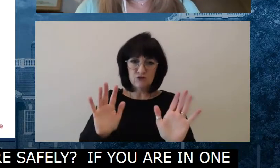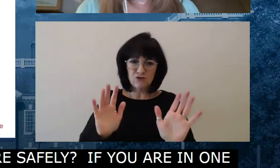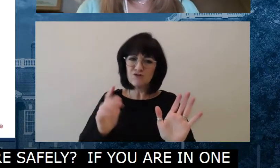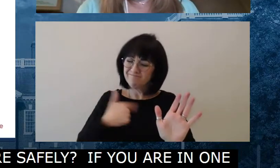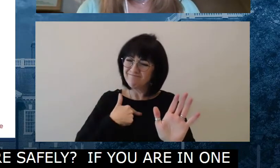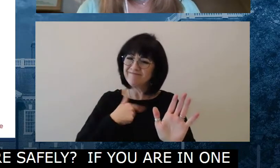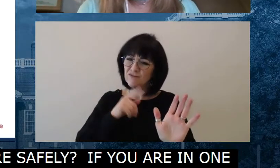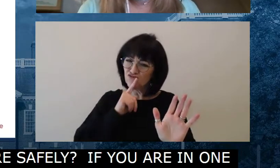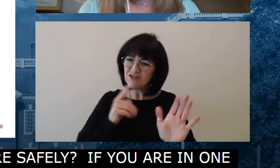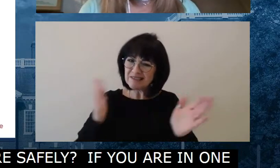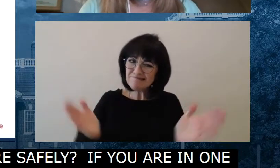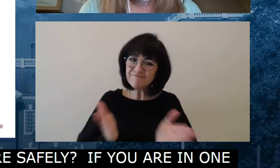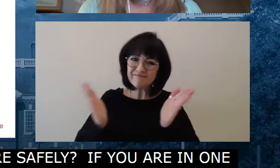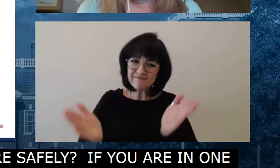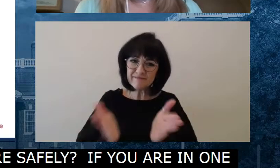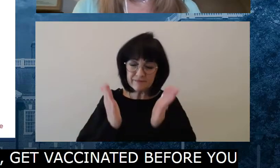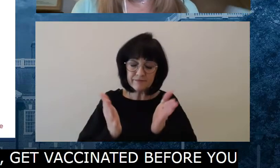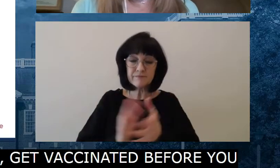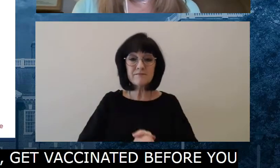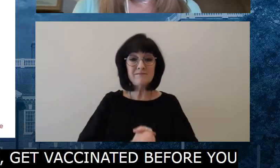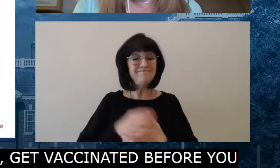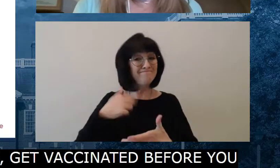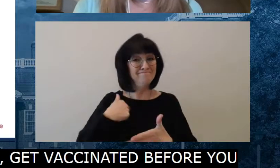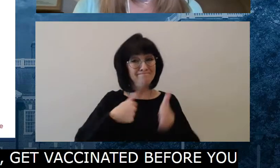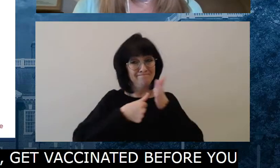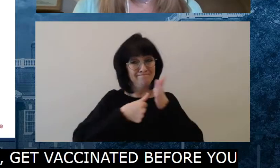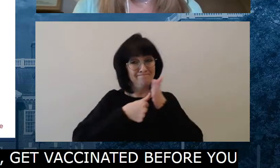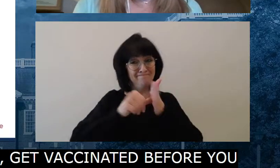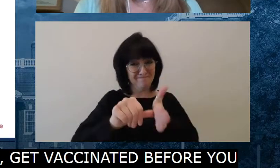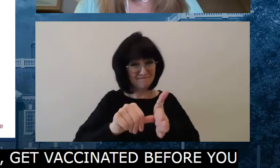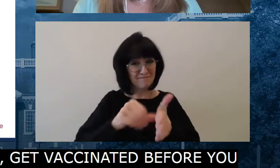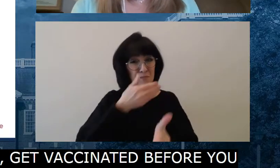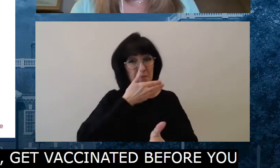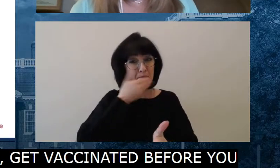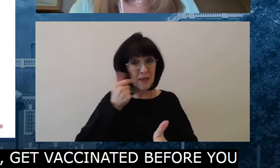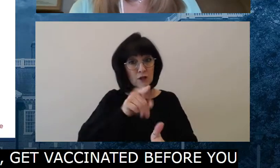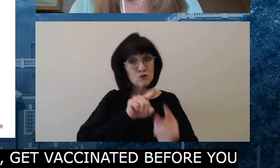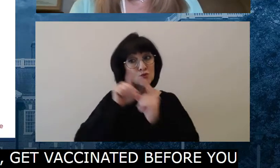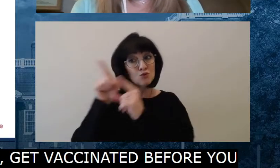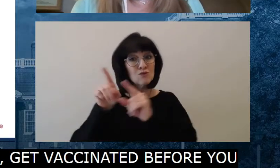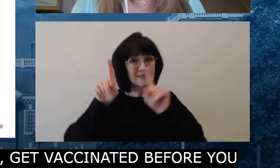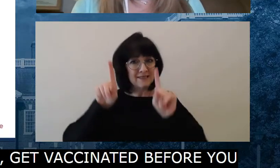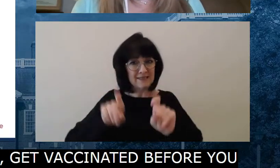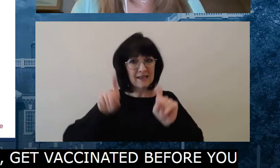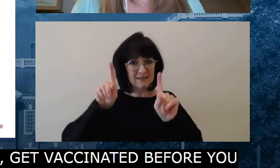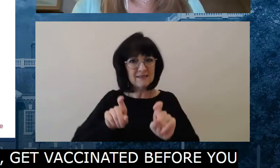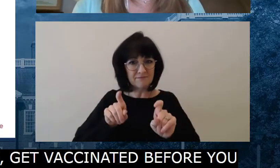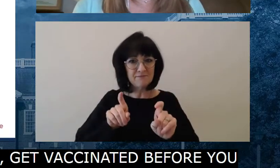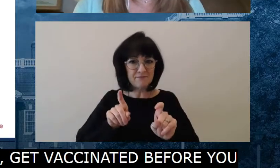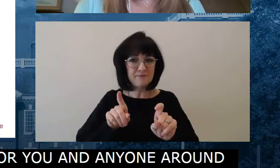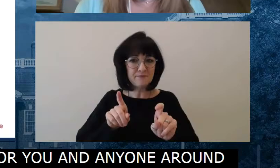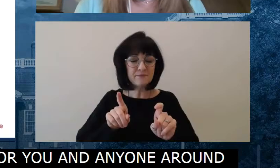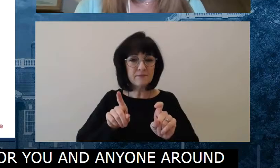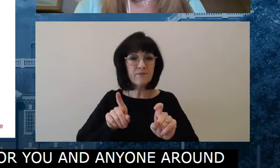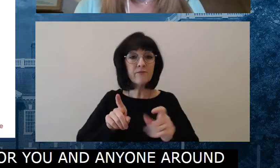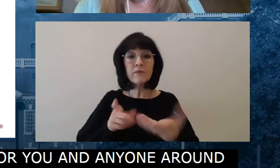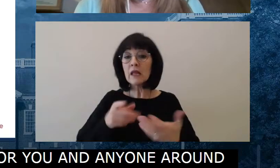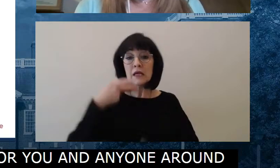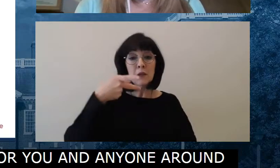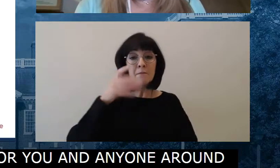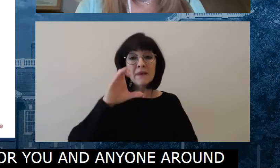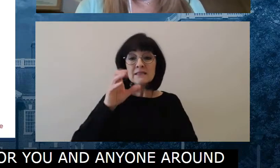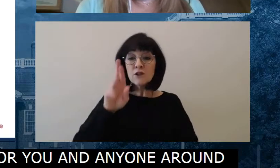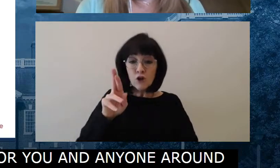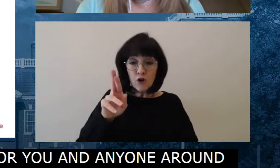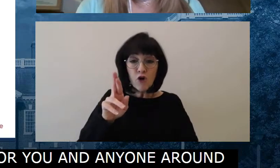advise you to get tested. We advise you to get tested with either the PCR or the rapid